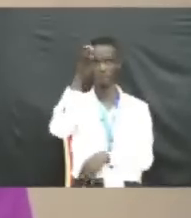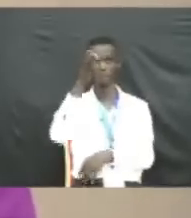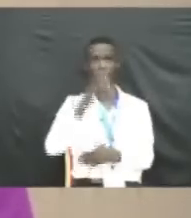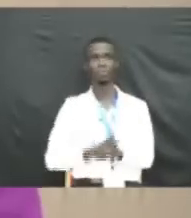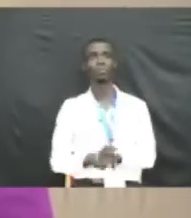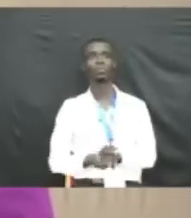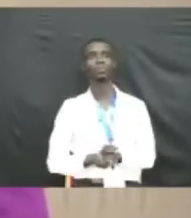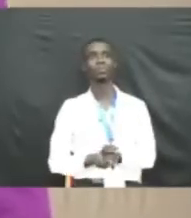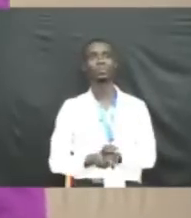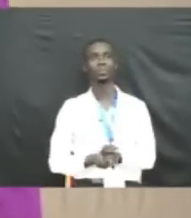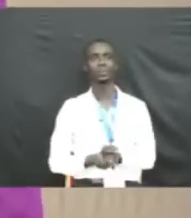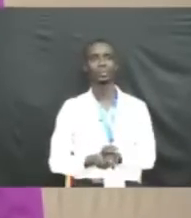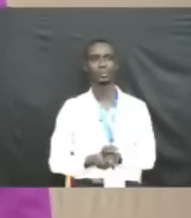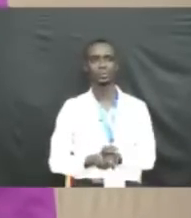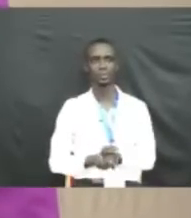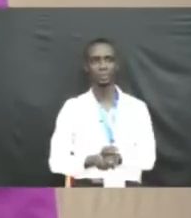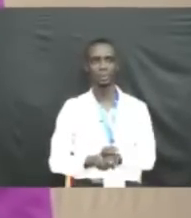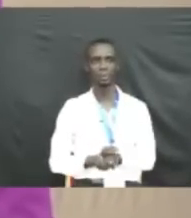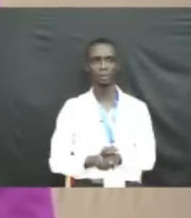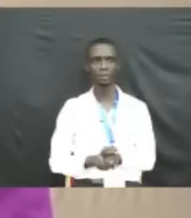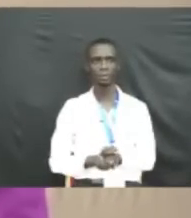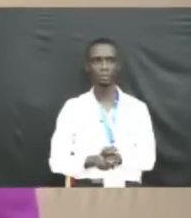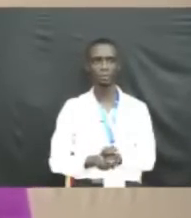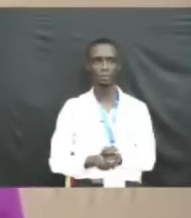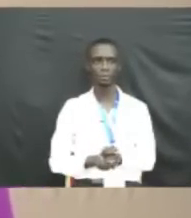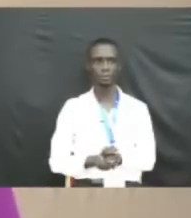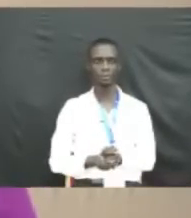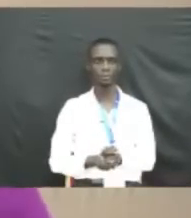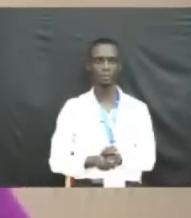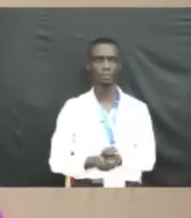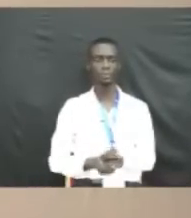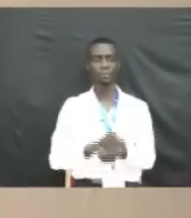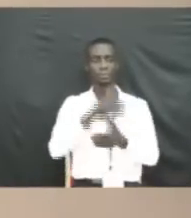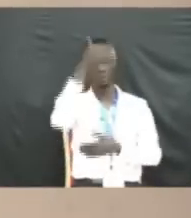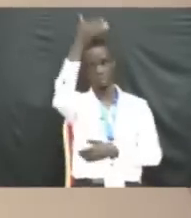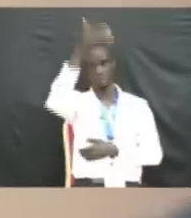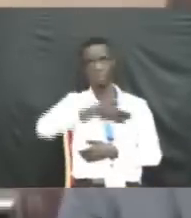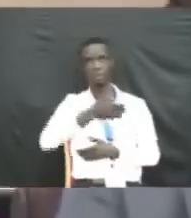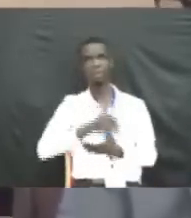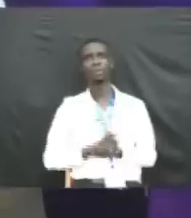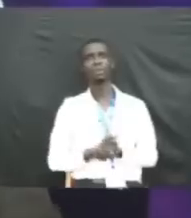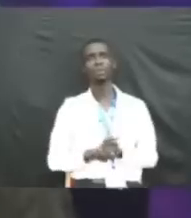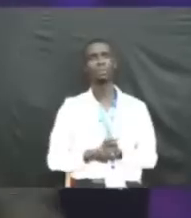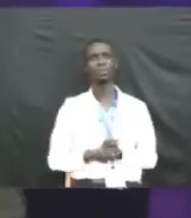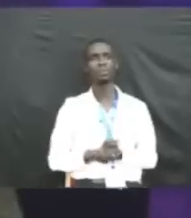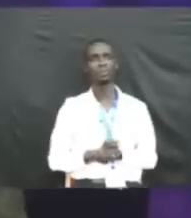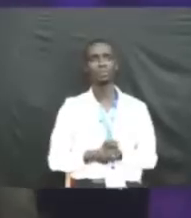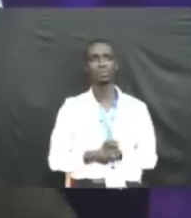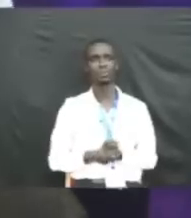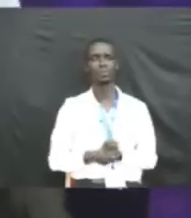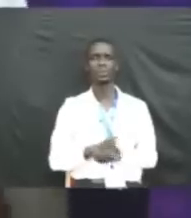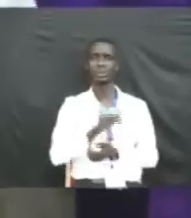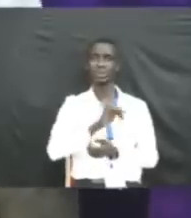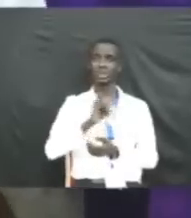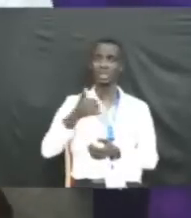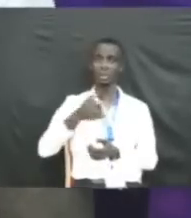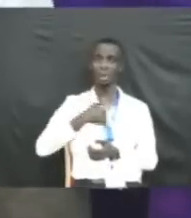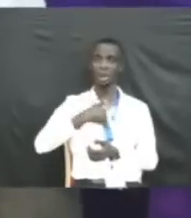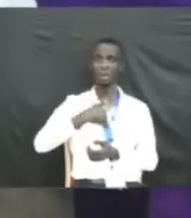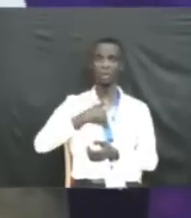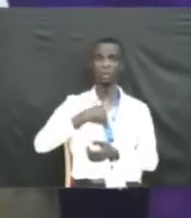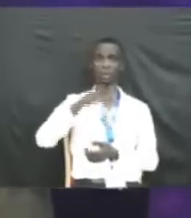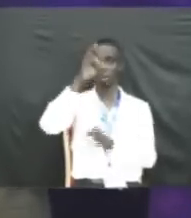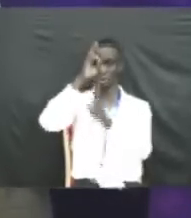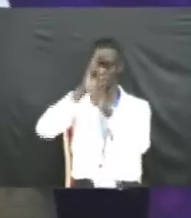father, our brother Dawson. You are warmly welcome. Also in our midst we have